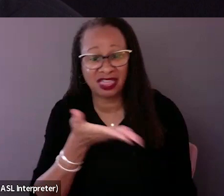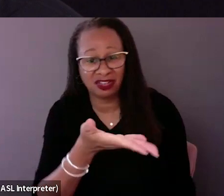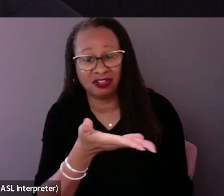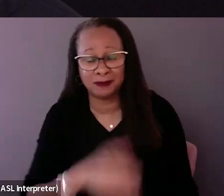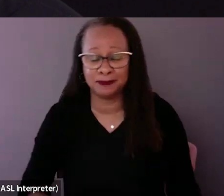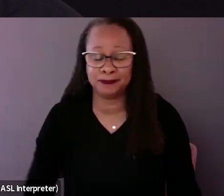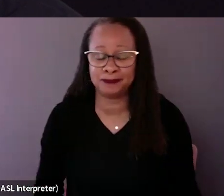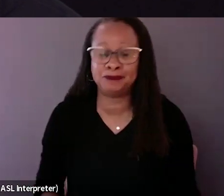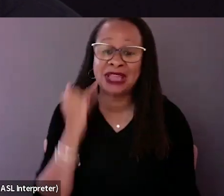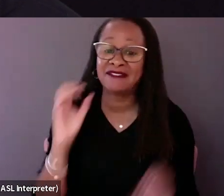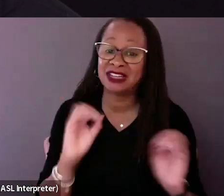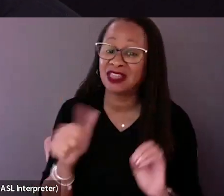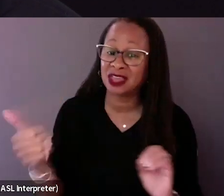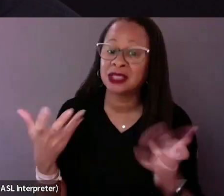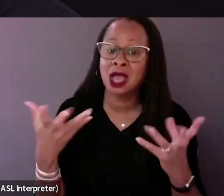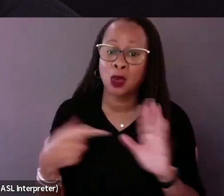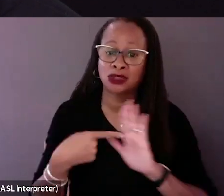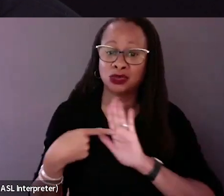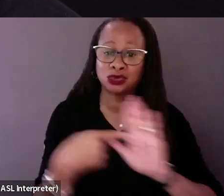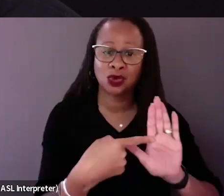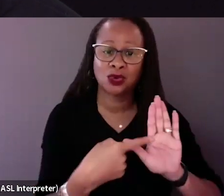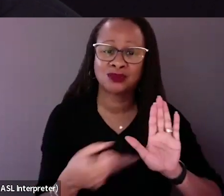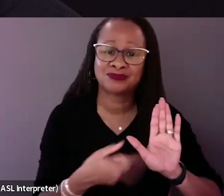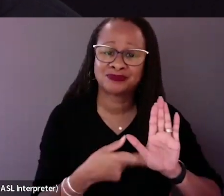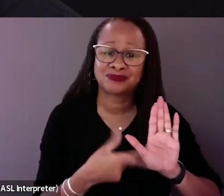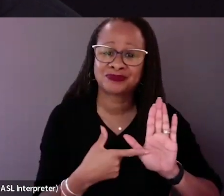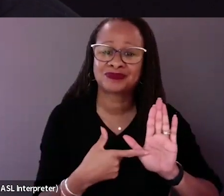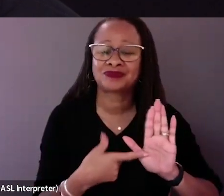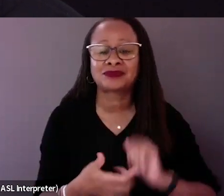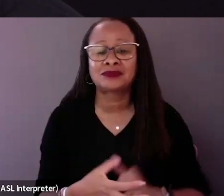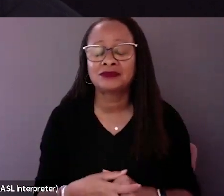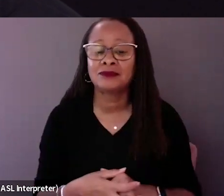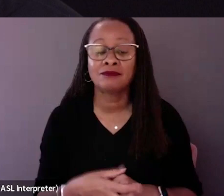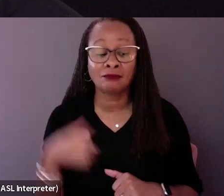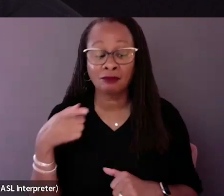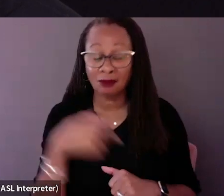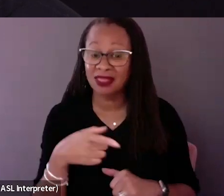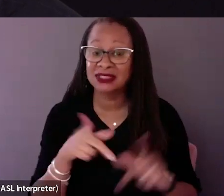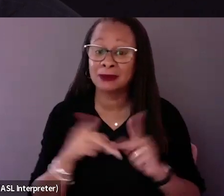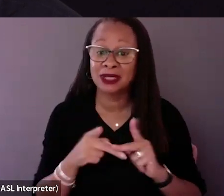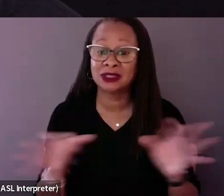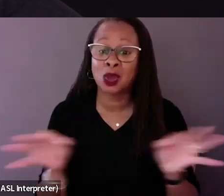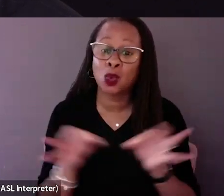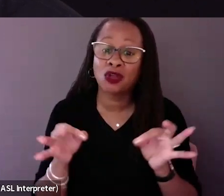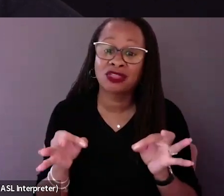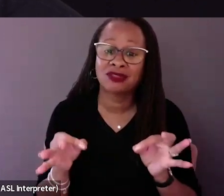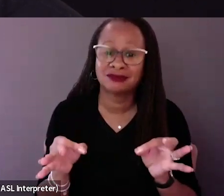So if nothing else, I just want to show that this is a place worth loving,